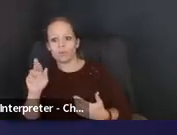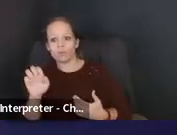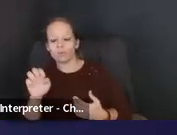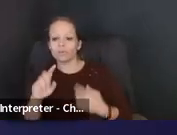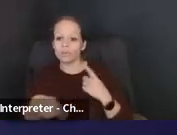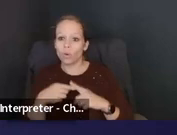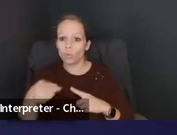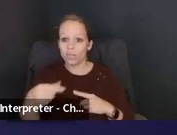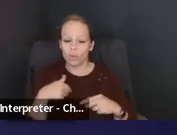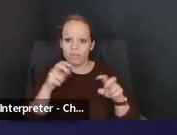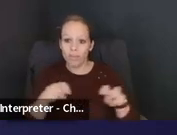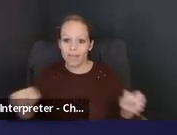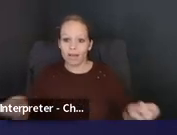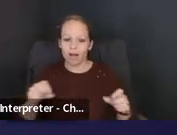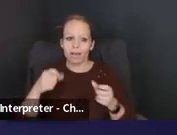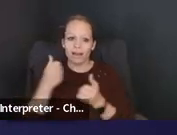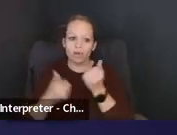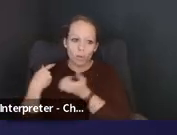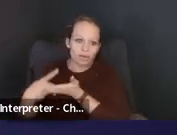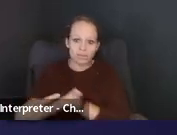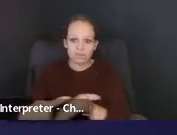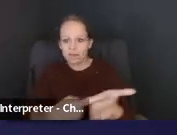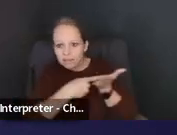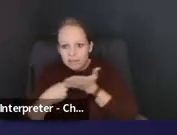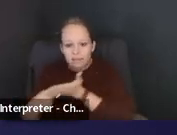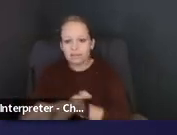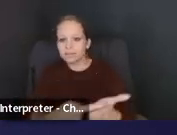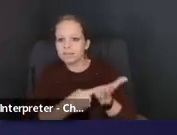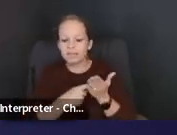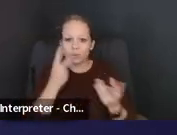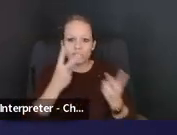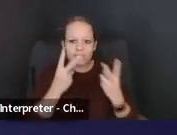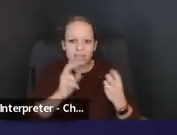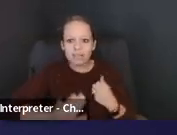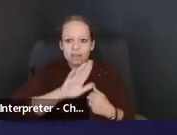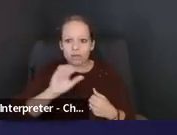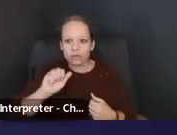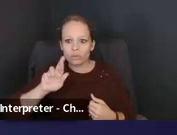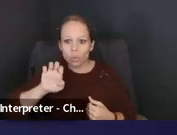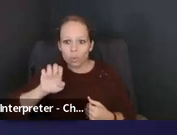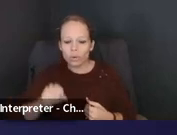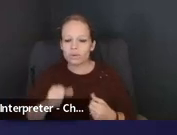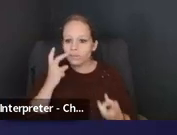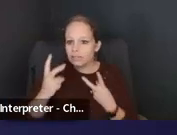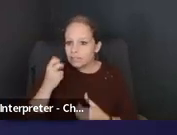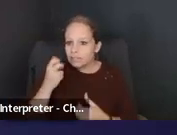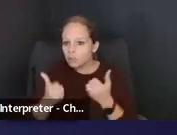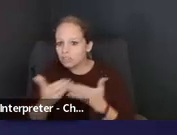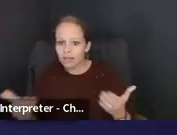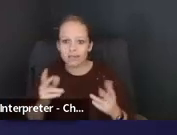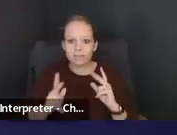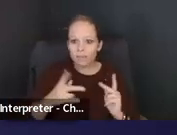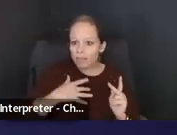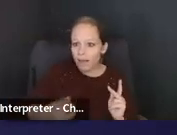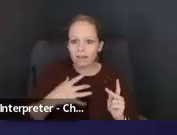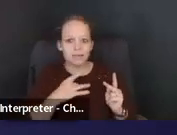the panel of other folks on the review committee and you see the scores and you see what things played well with reviewers, what things didn't.